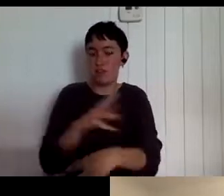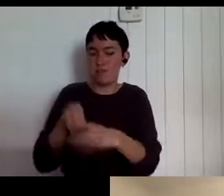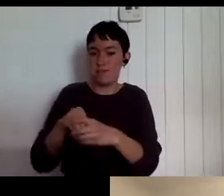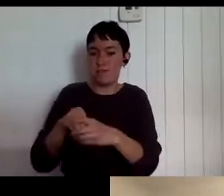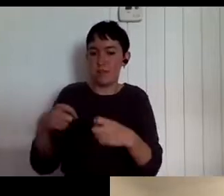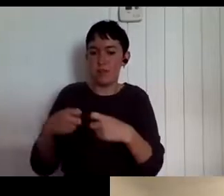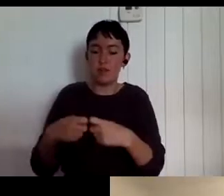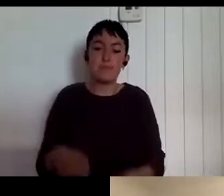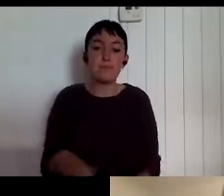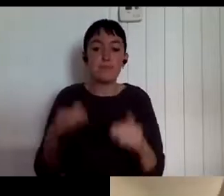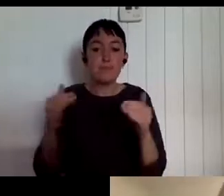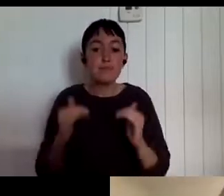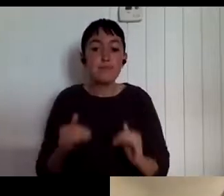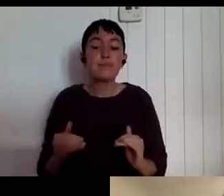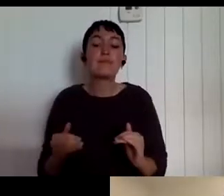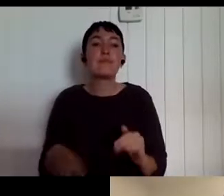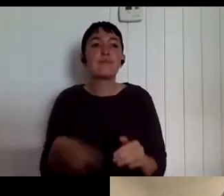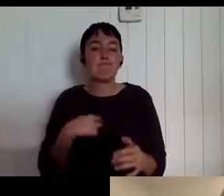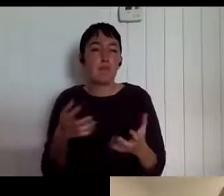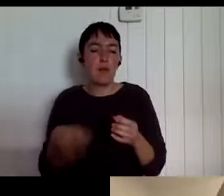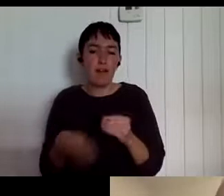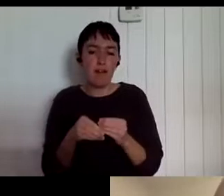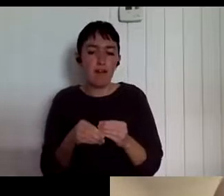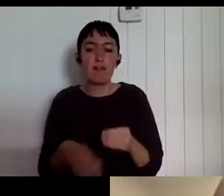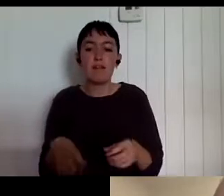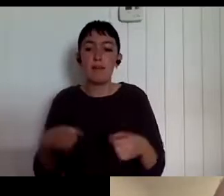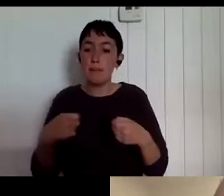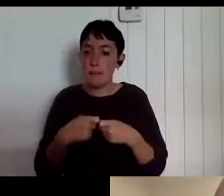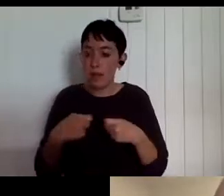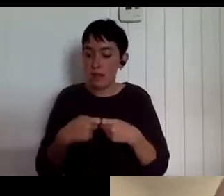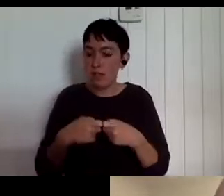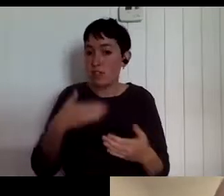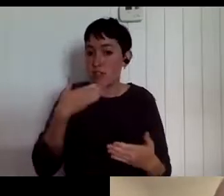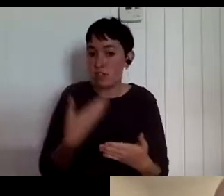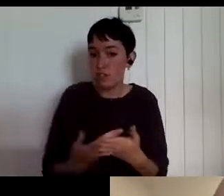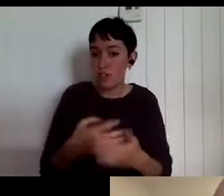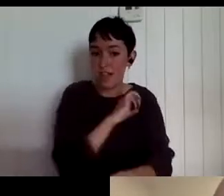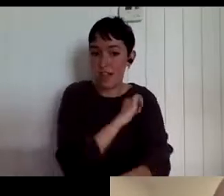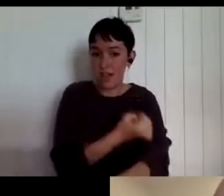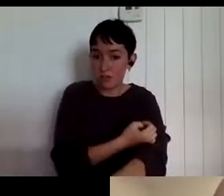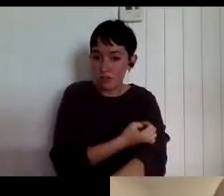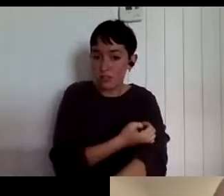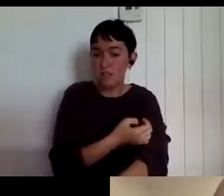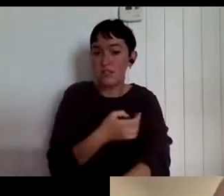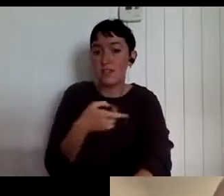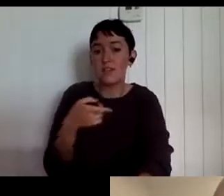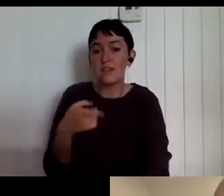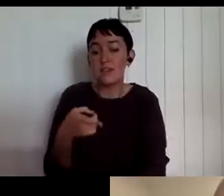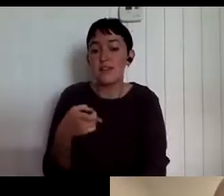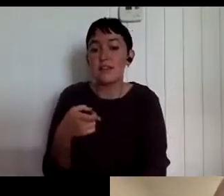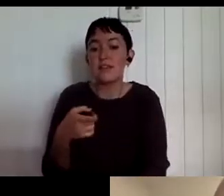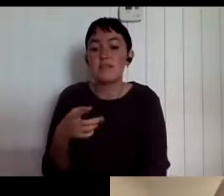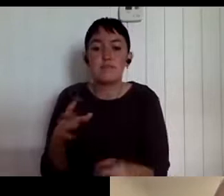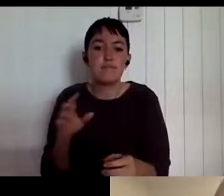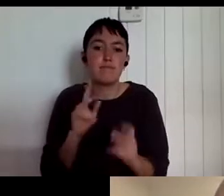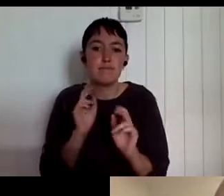bit is, batteries are good energy sources depending on what you're trying to do, right? So they're perfect for cars,